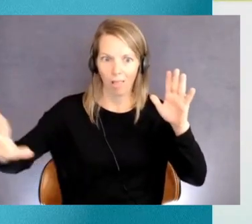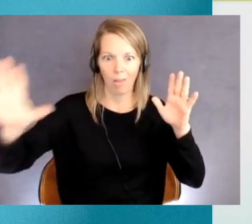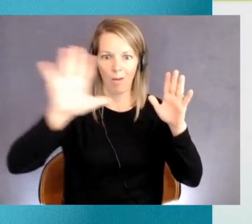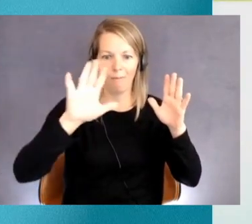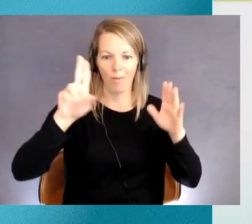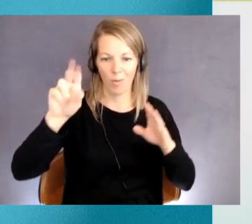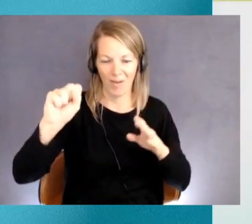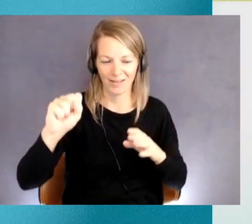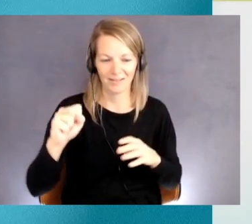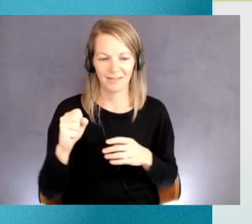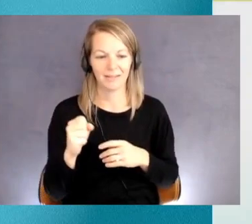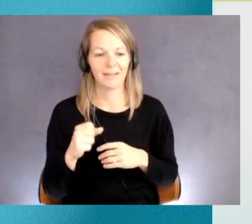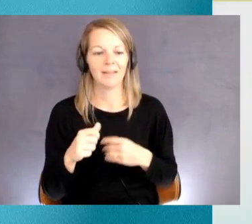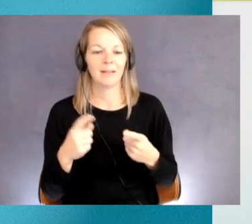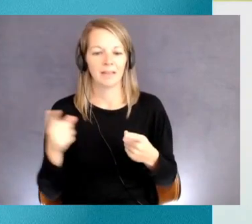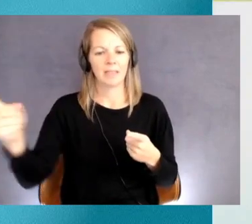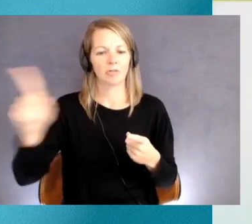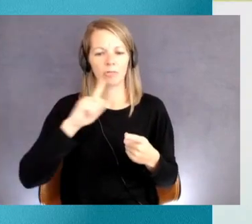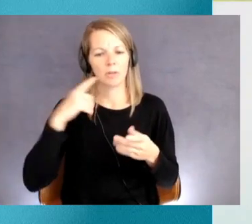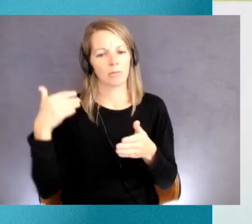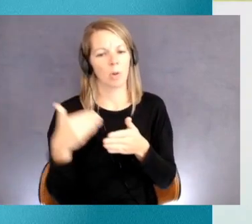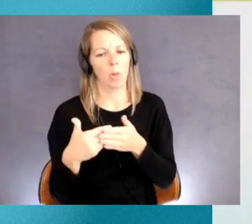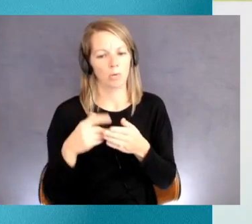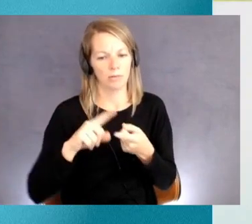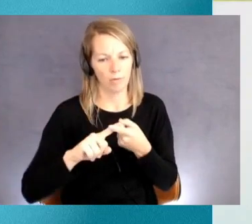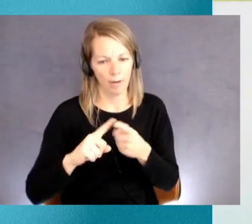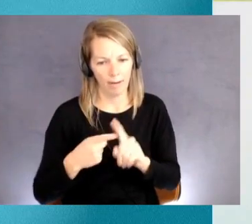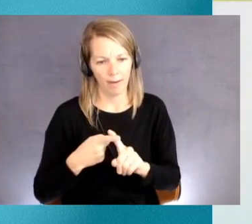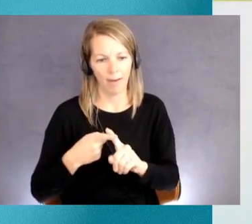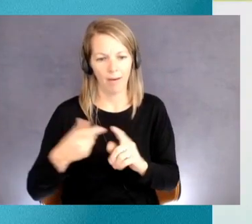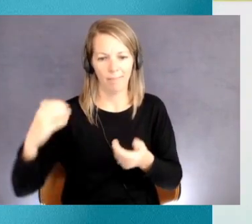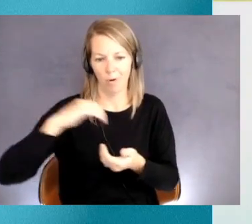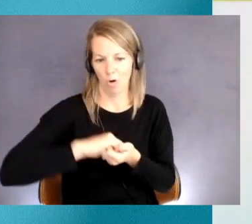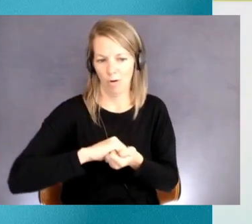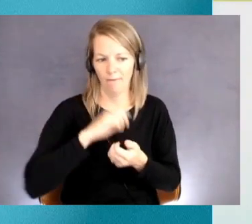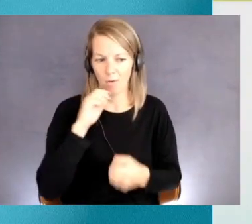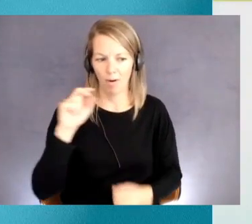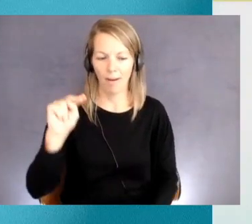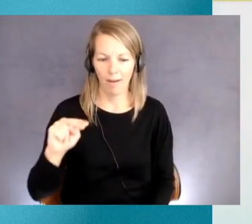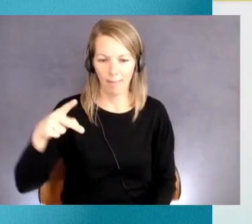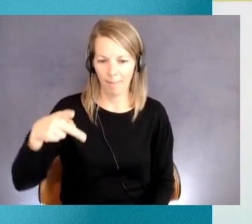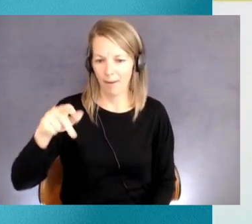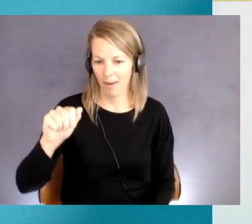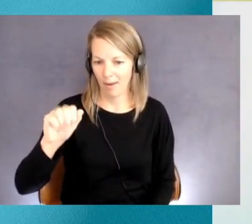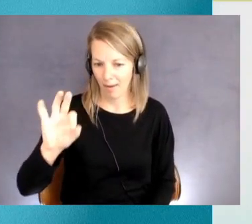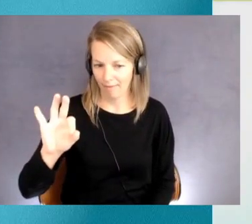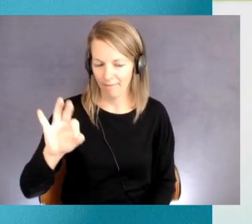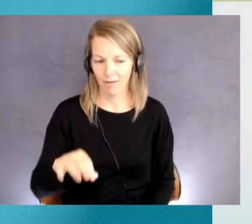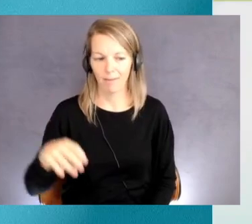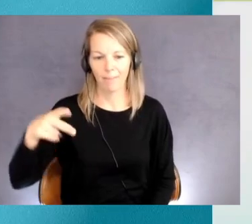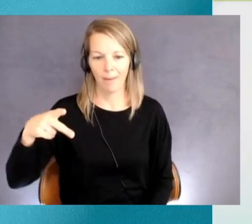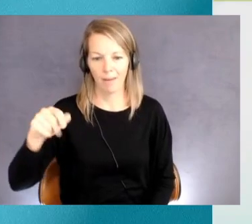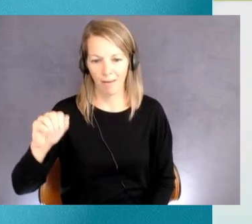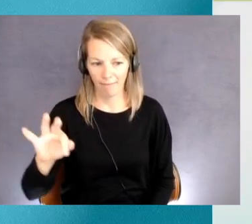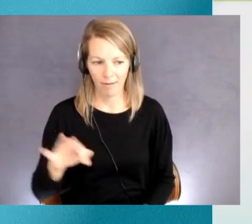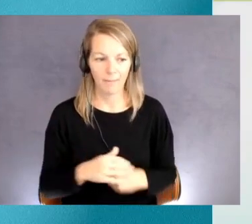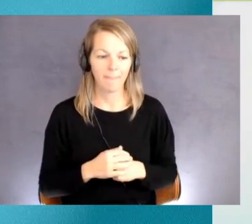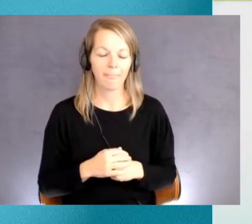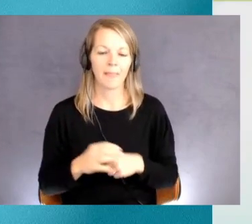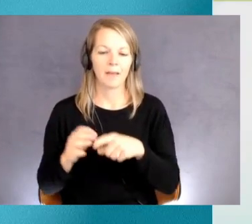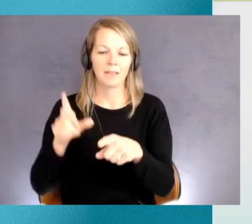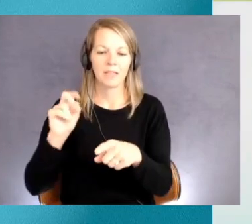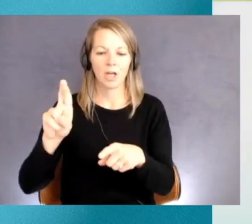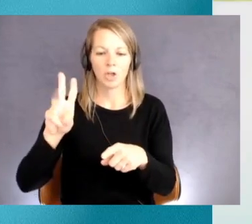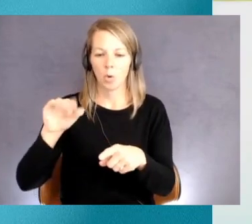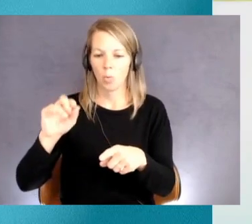a very close friend and partner of the National Patient Advocate Foundation and the Patient Advocate Foundation. Dr. Winn is the